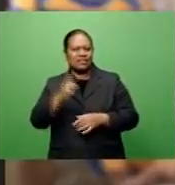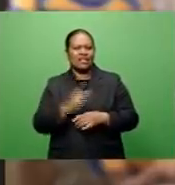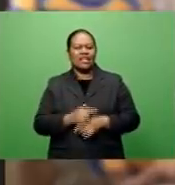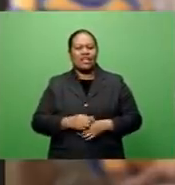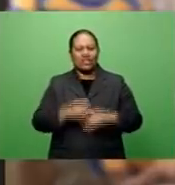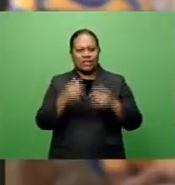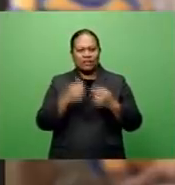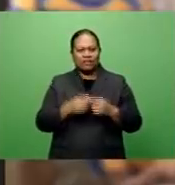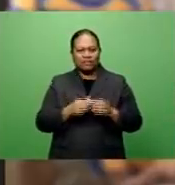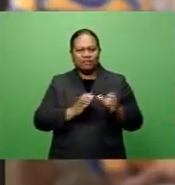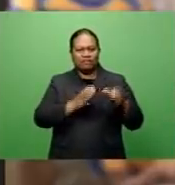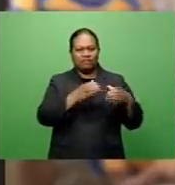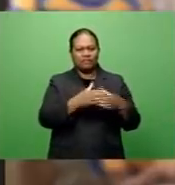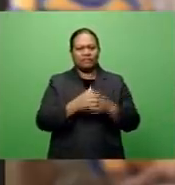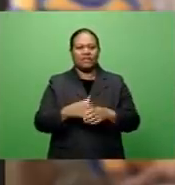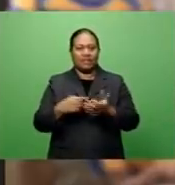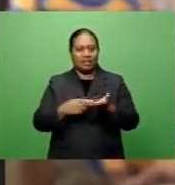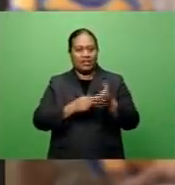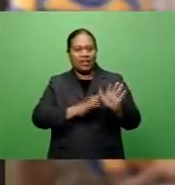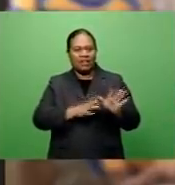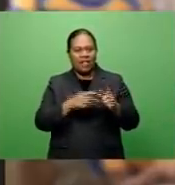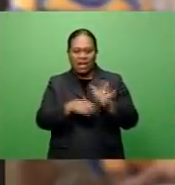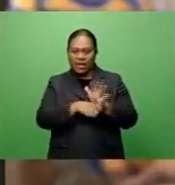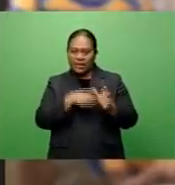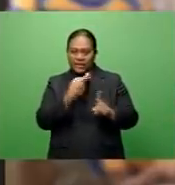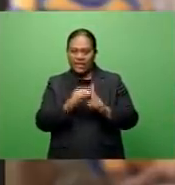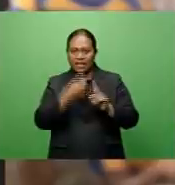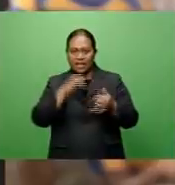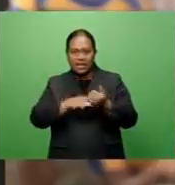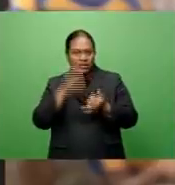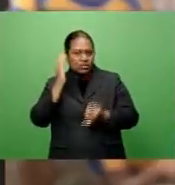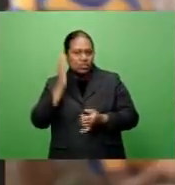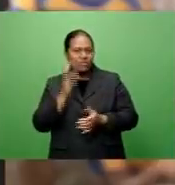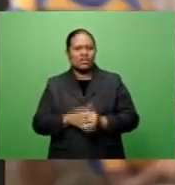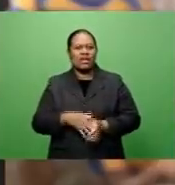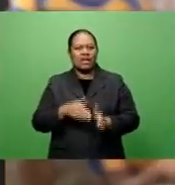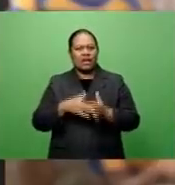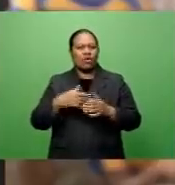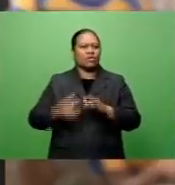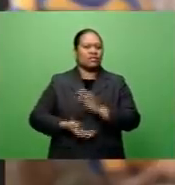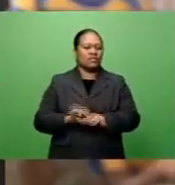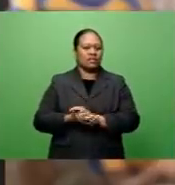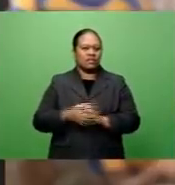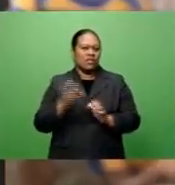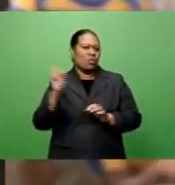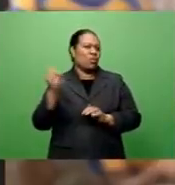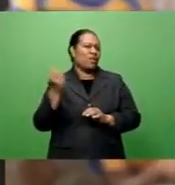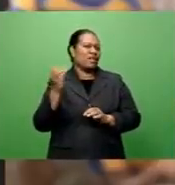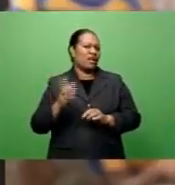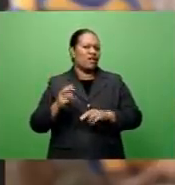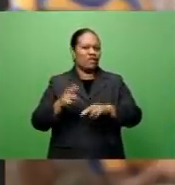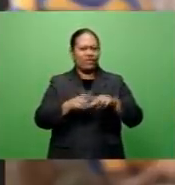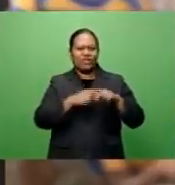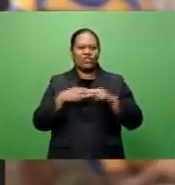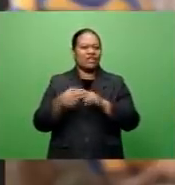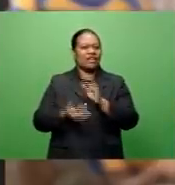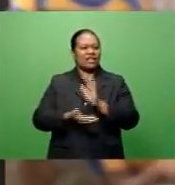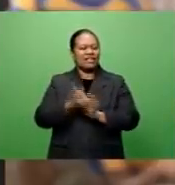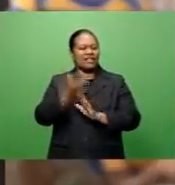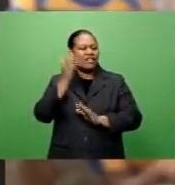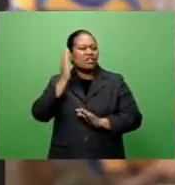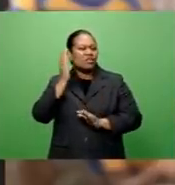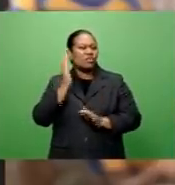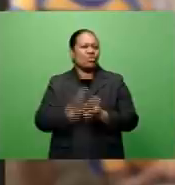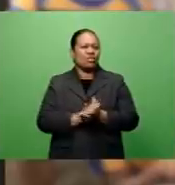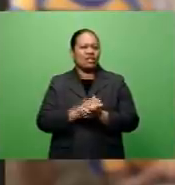goal of Tailevu-based school Ratukandavu Levu. RKS holds the Fiji Secondary Schools Rugby League Under-15 trophy and